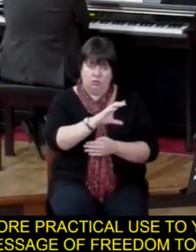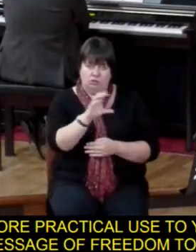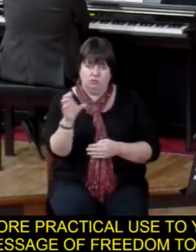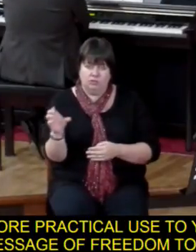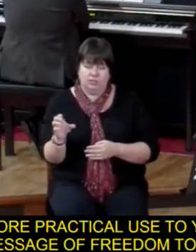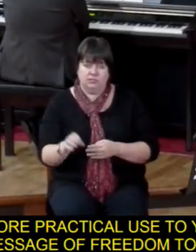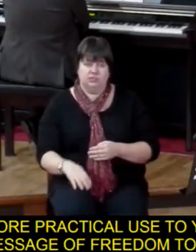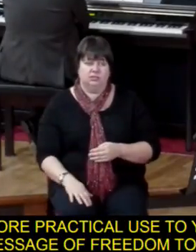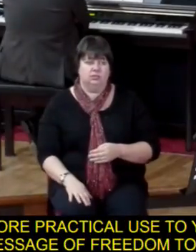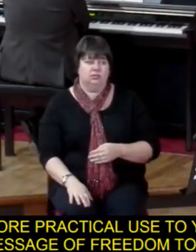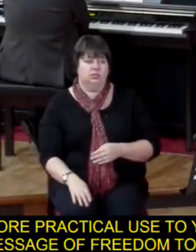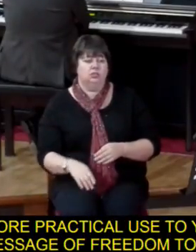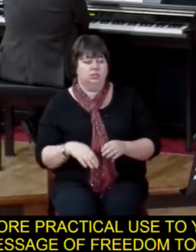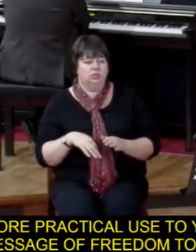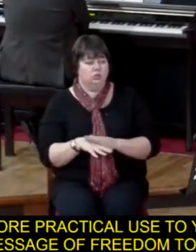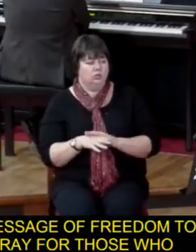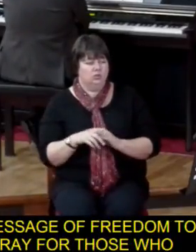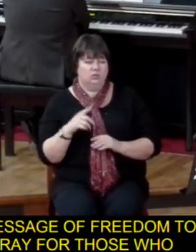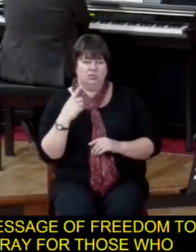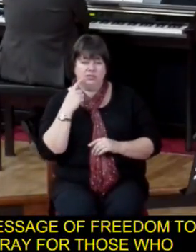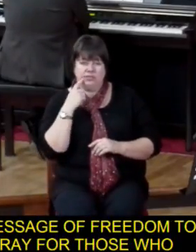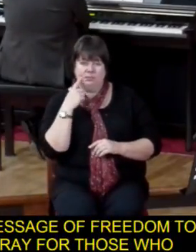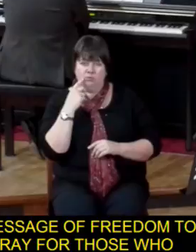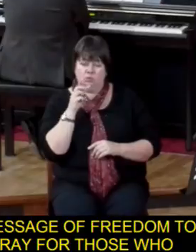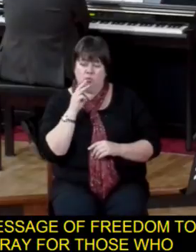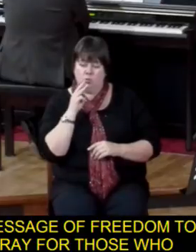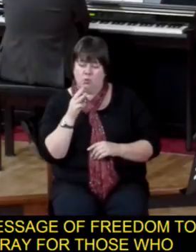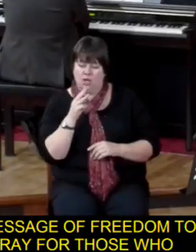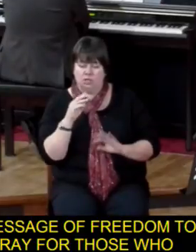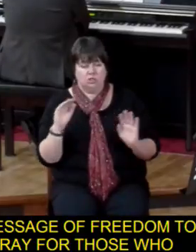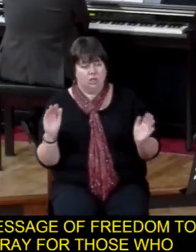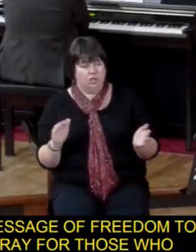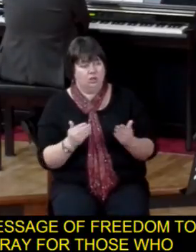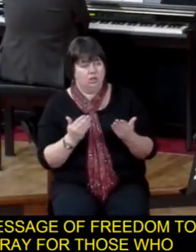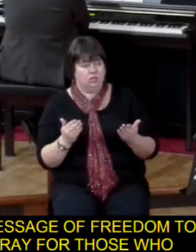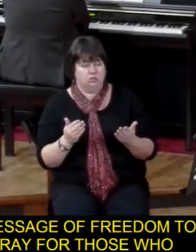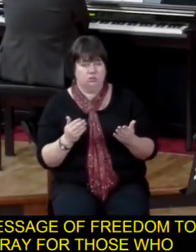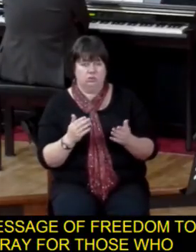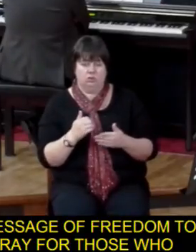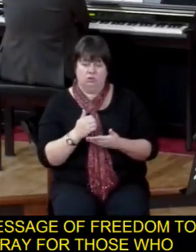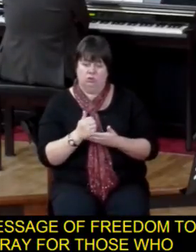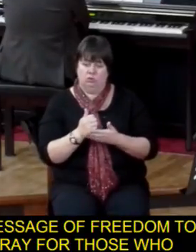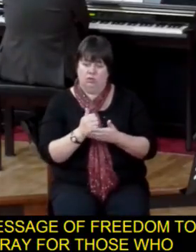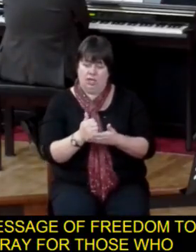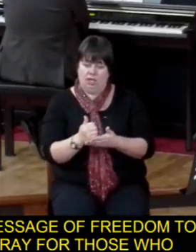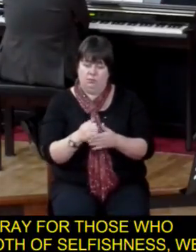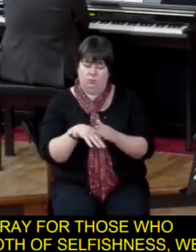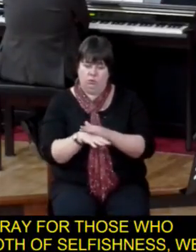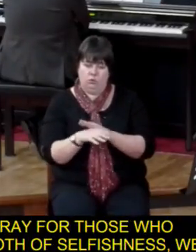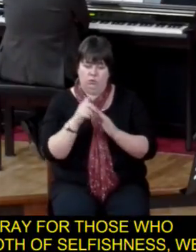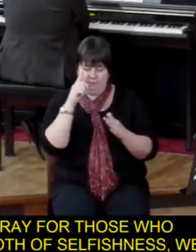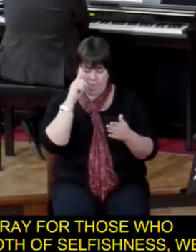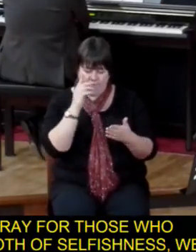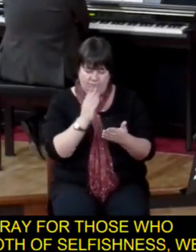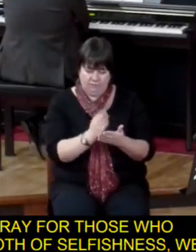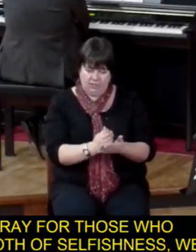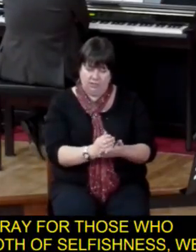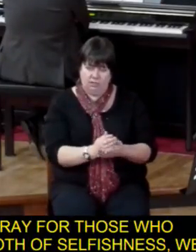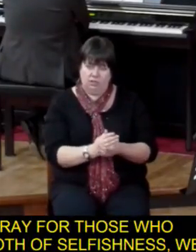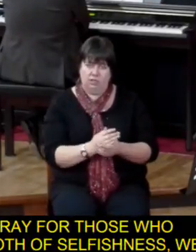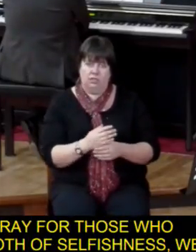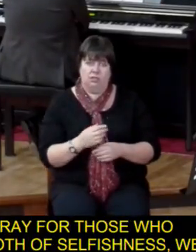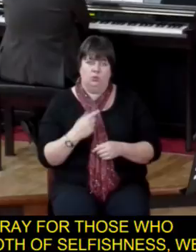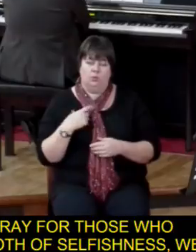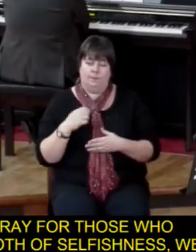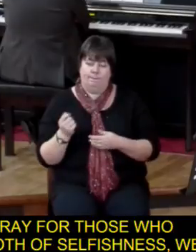Through a simple word of encouragement or an act of faith, use all that we bring to